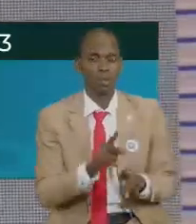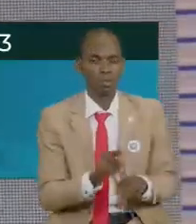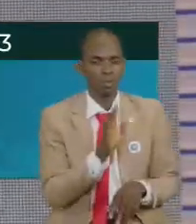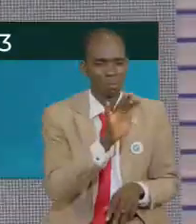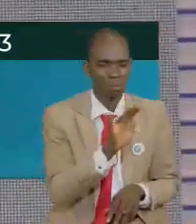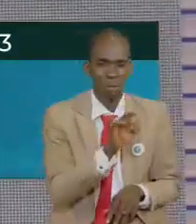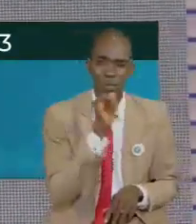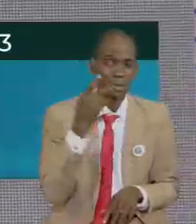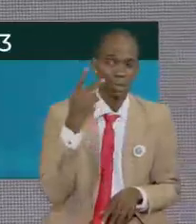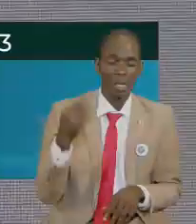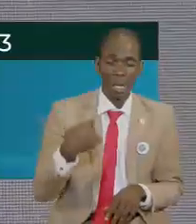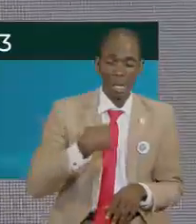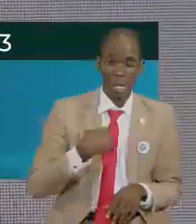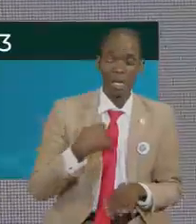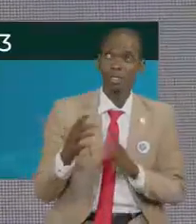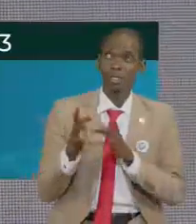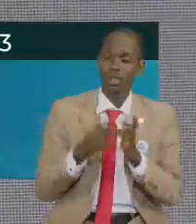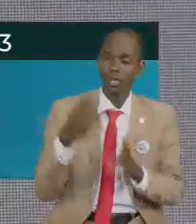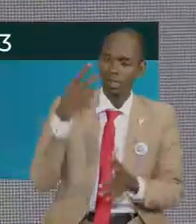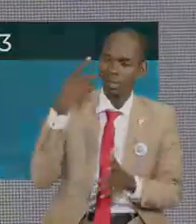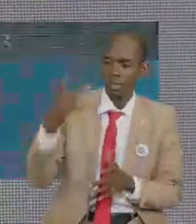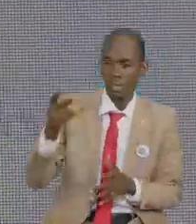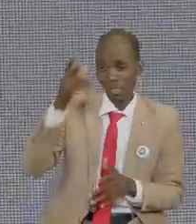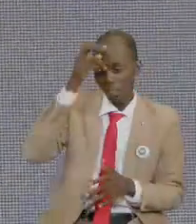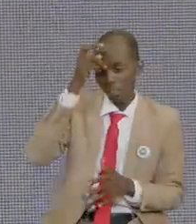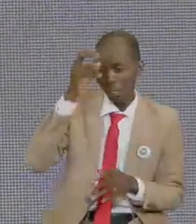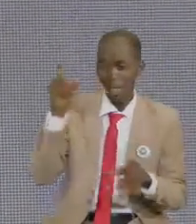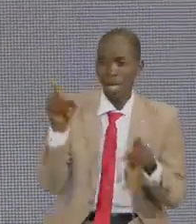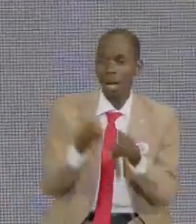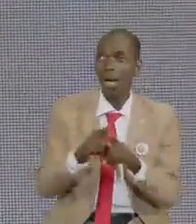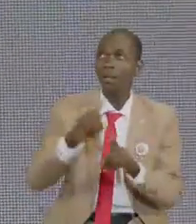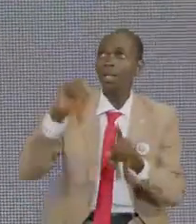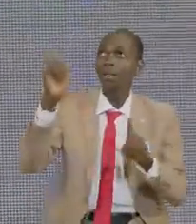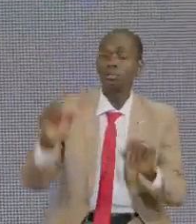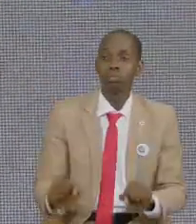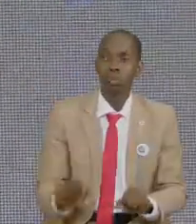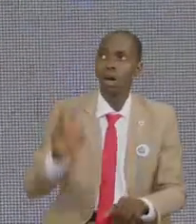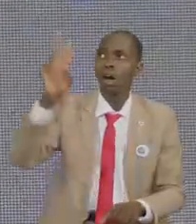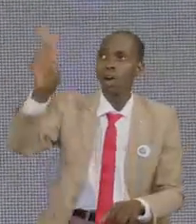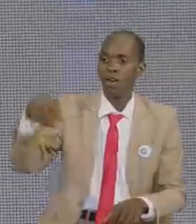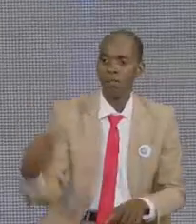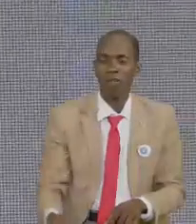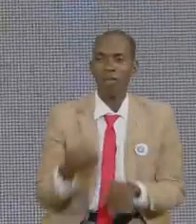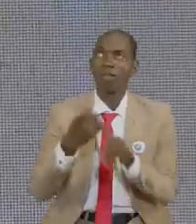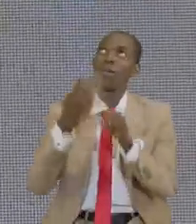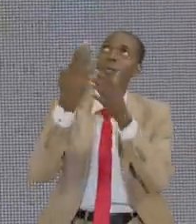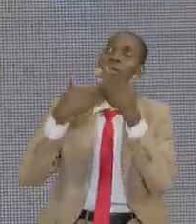beheld Satan as lightning fall from heaven.